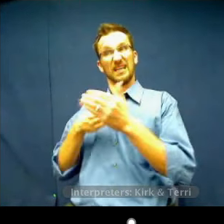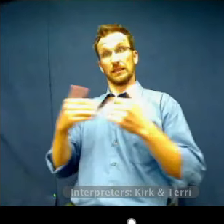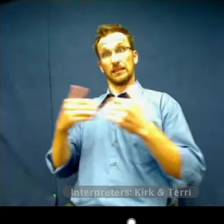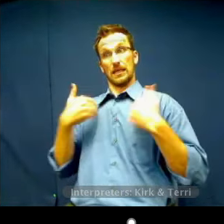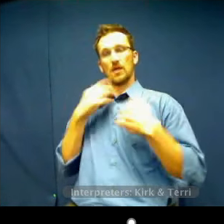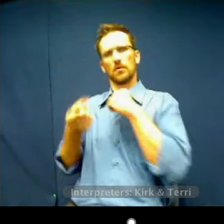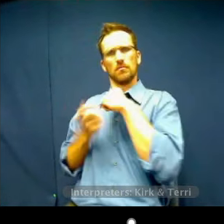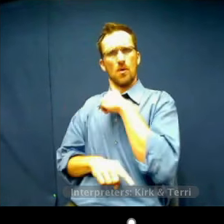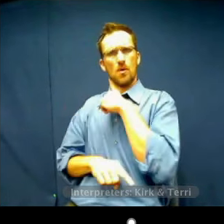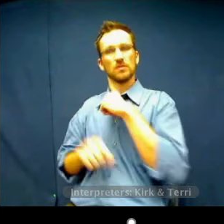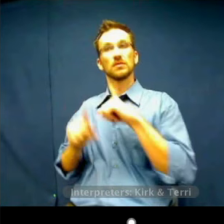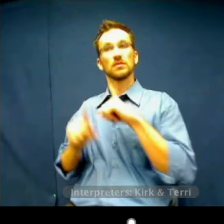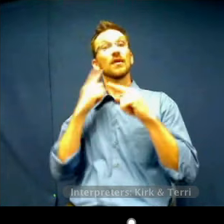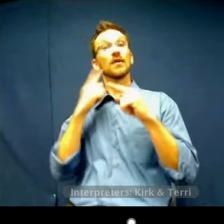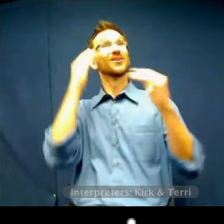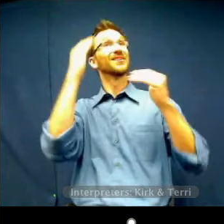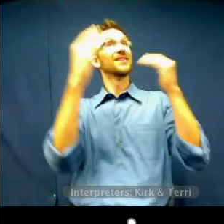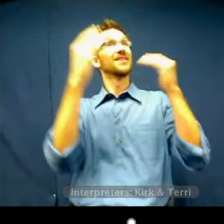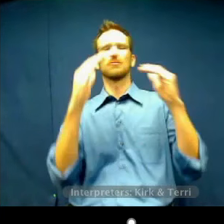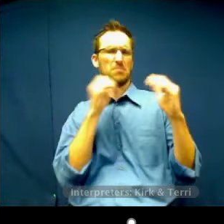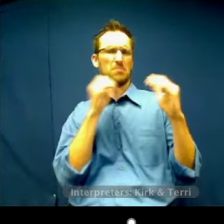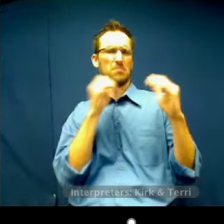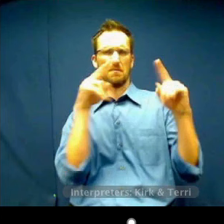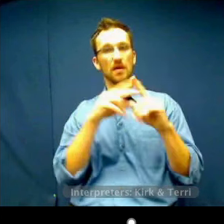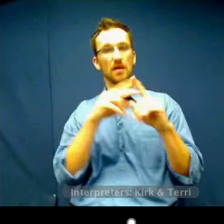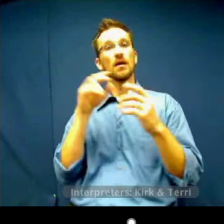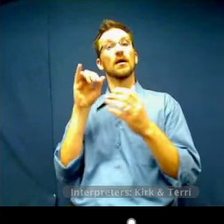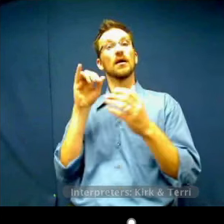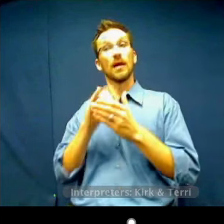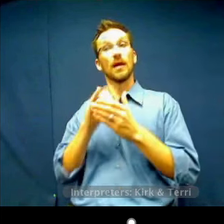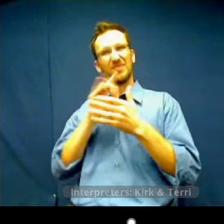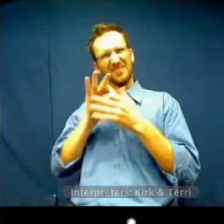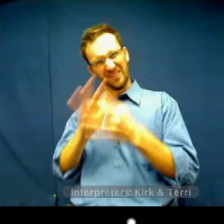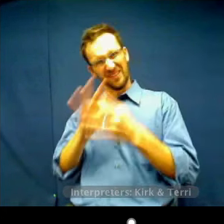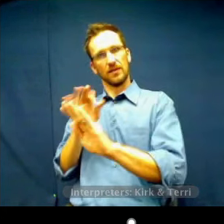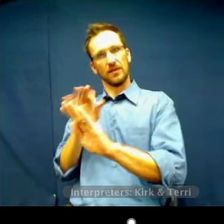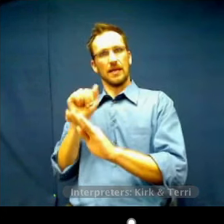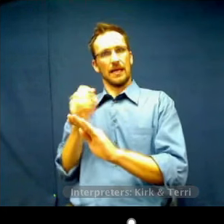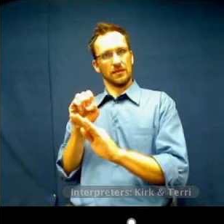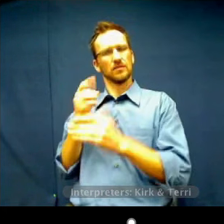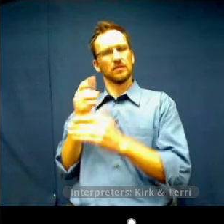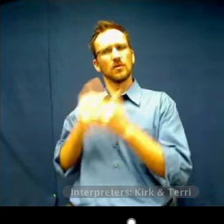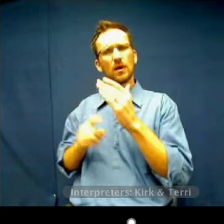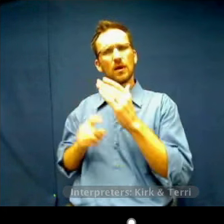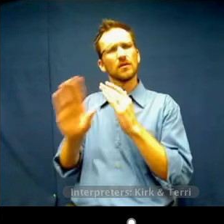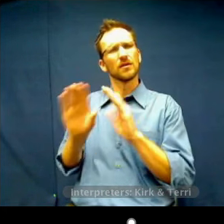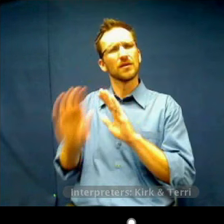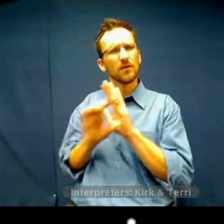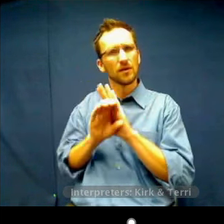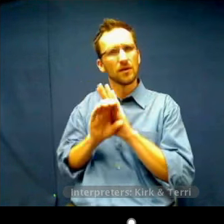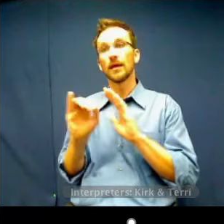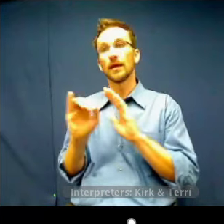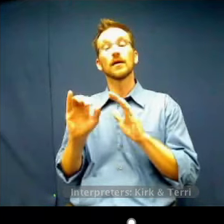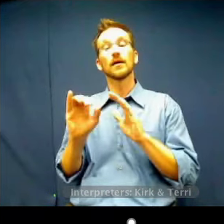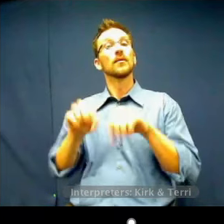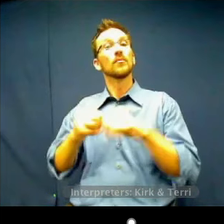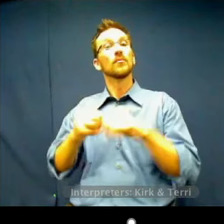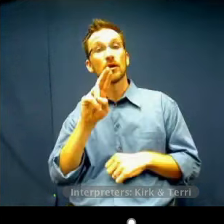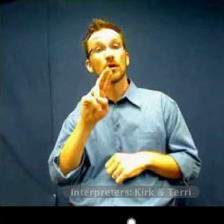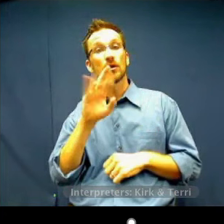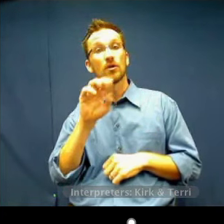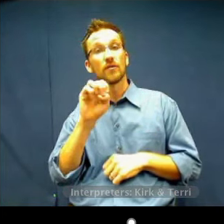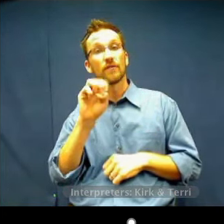they're based on a characteristic related to age. So, like a curfew offense, an adult wouldn't be